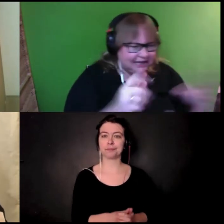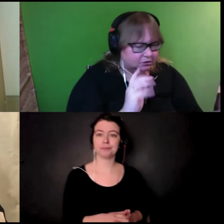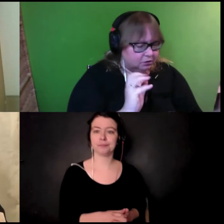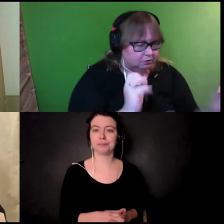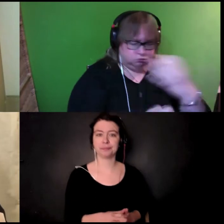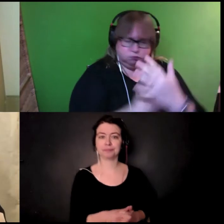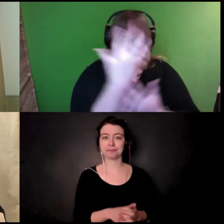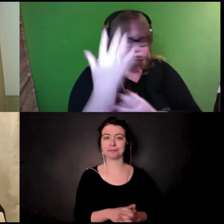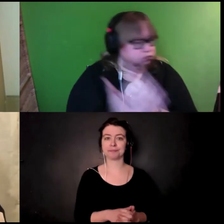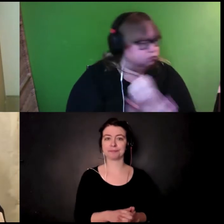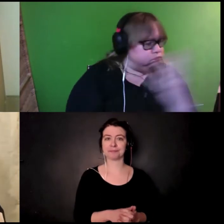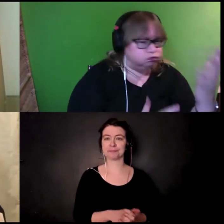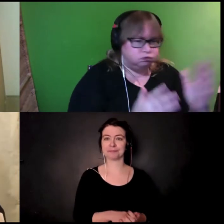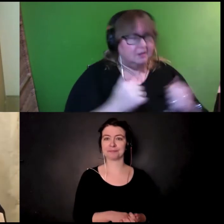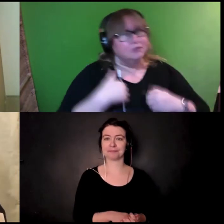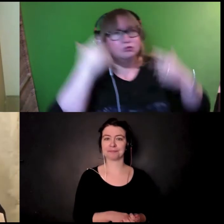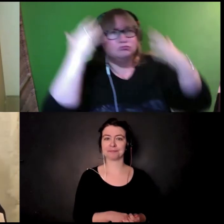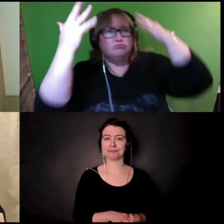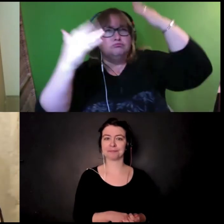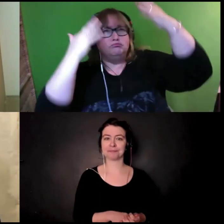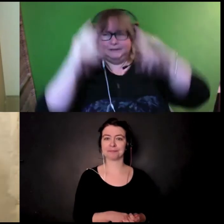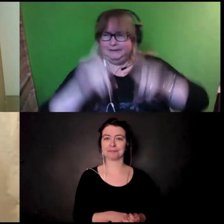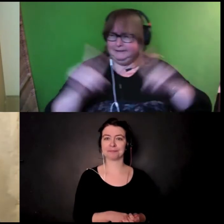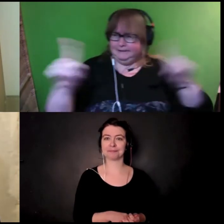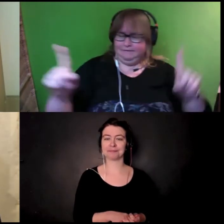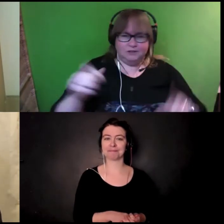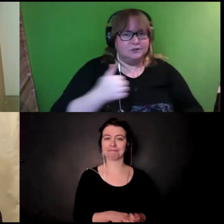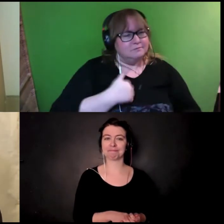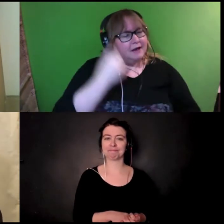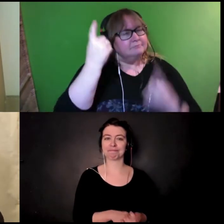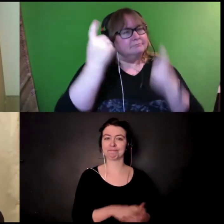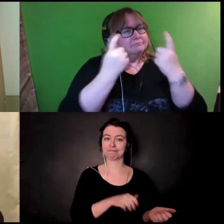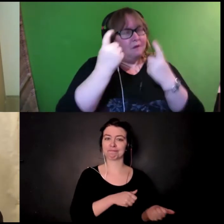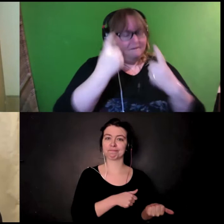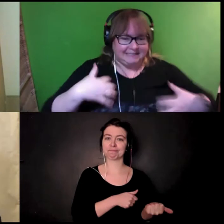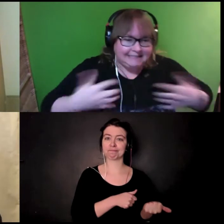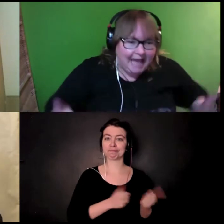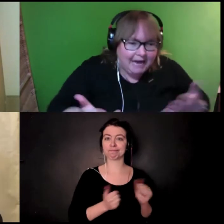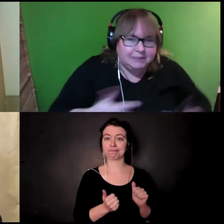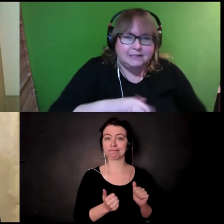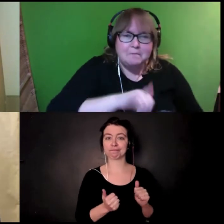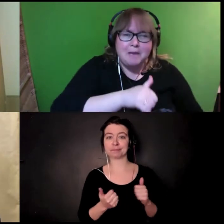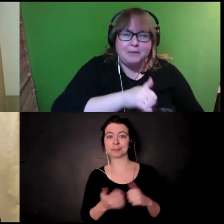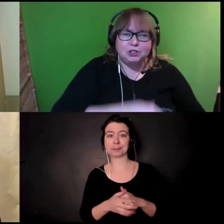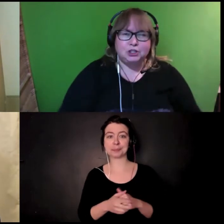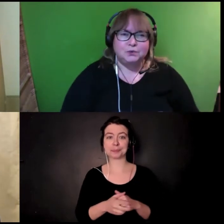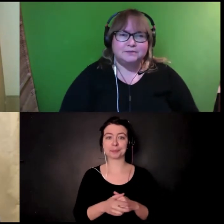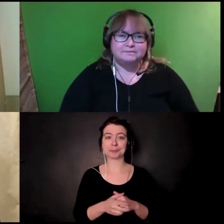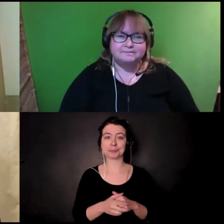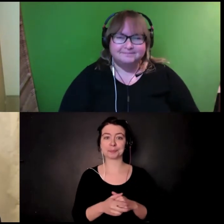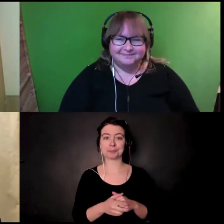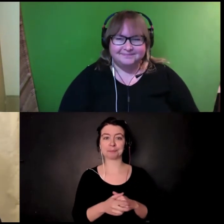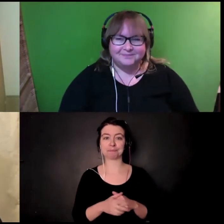my thoughts right now on magnitude and dynamism. I mean, I think it's also important for us